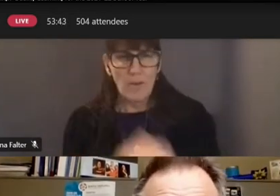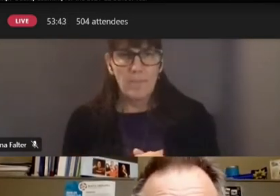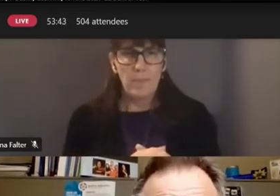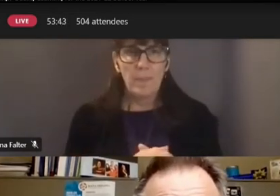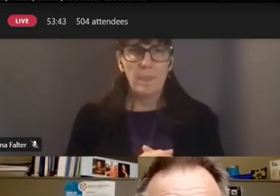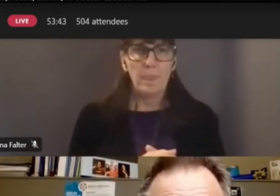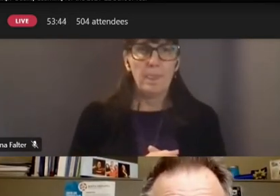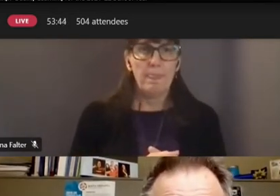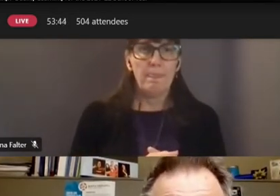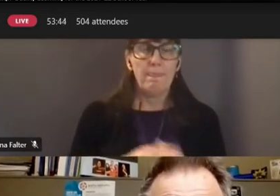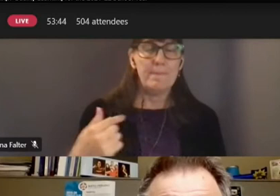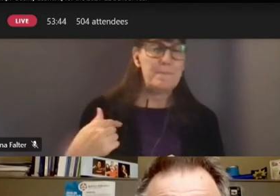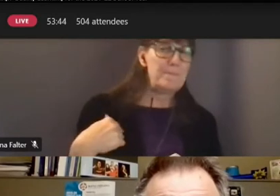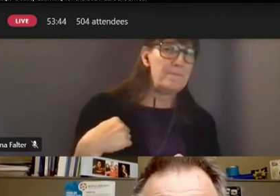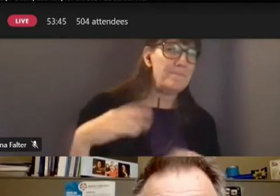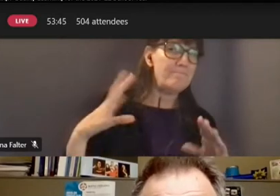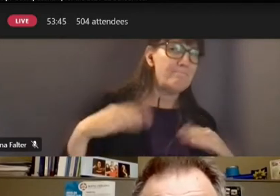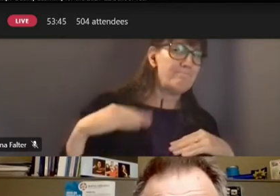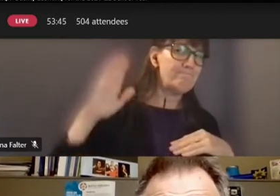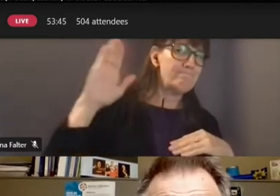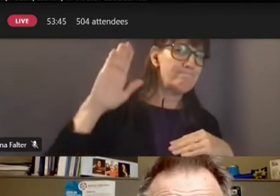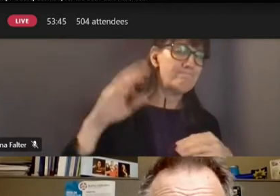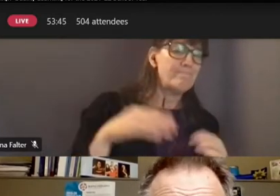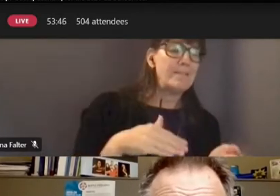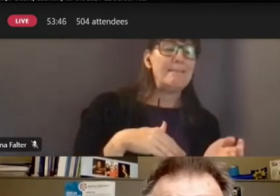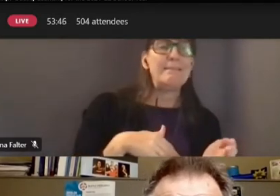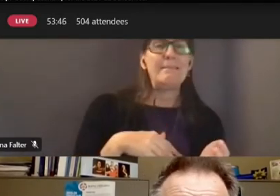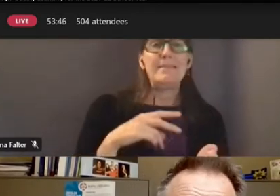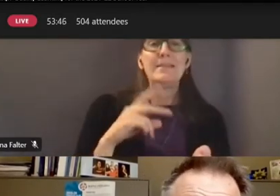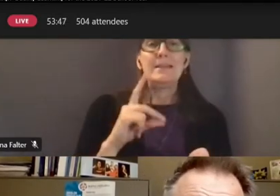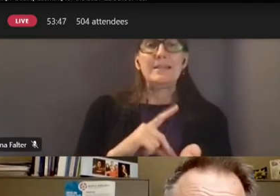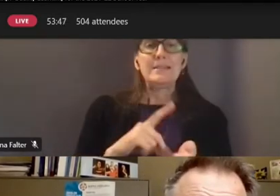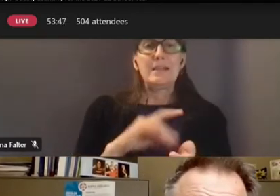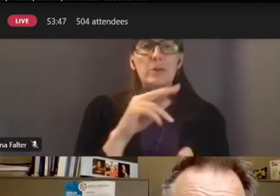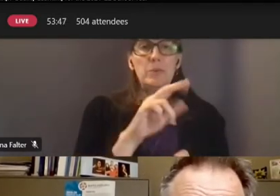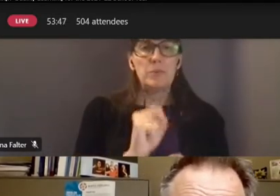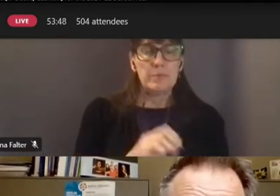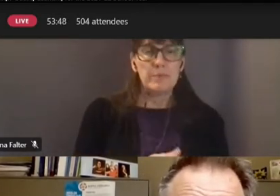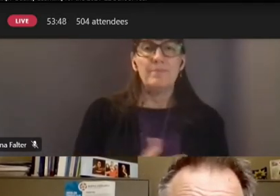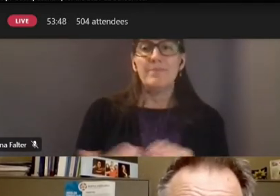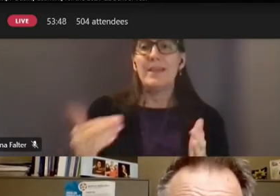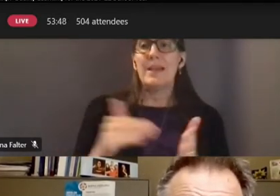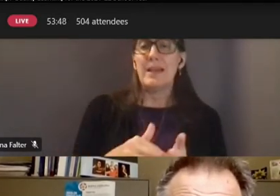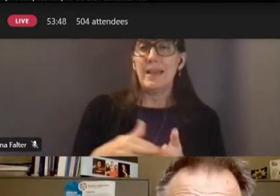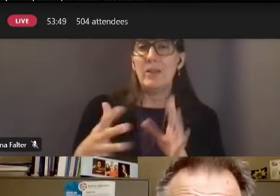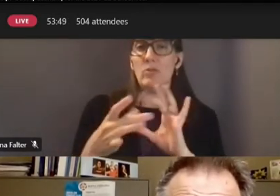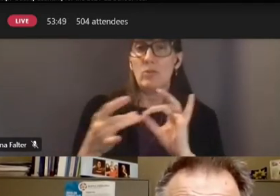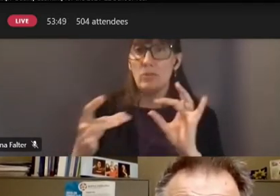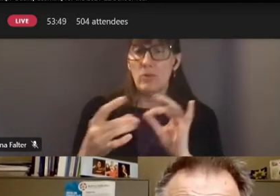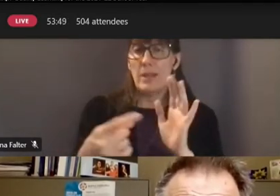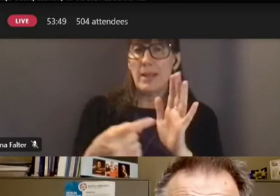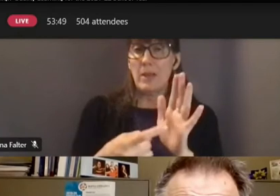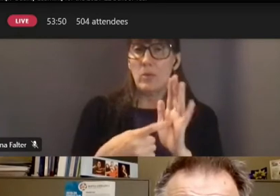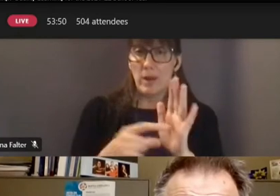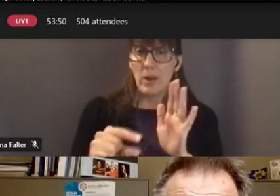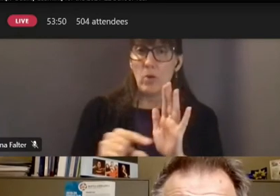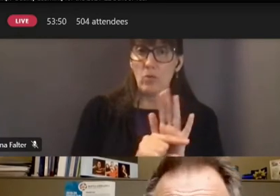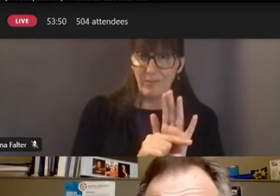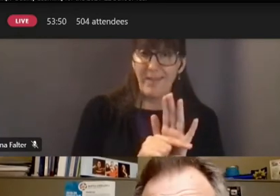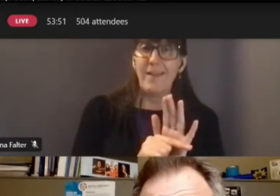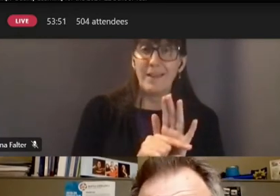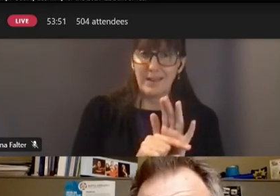I'll take that, Dr. Jones. So once again, you're referring to the required grading practice to not